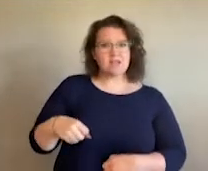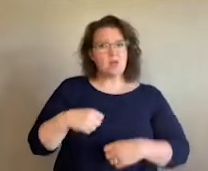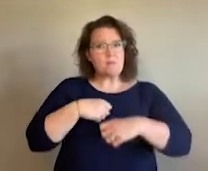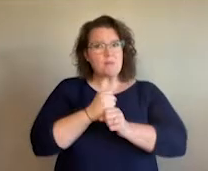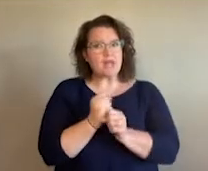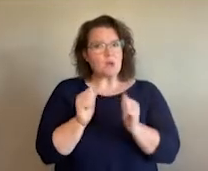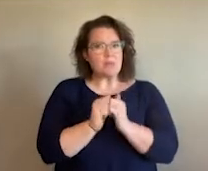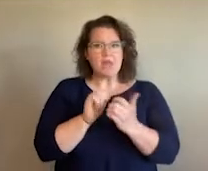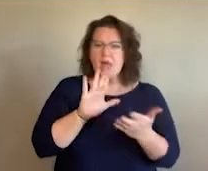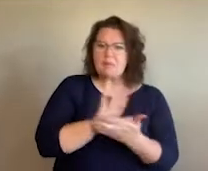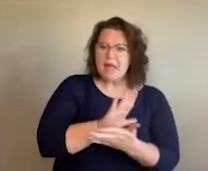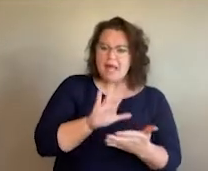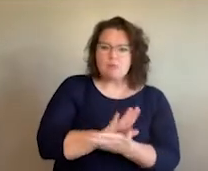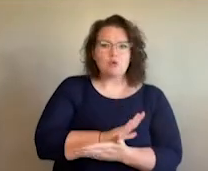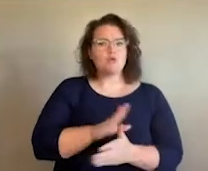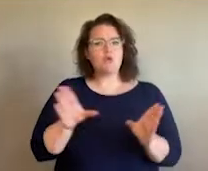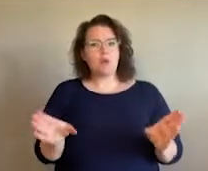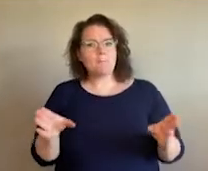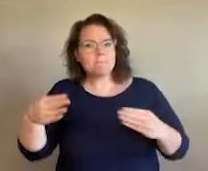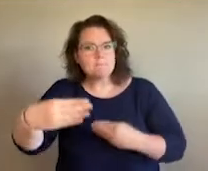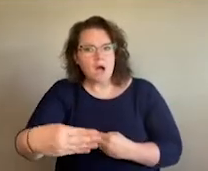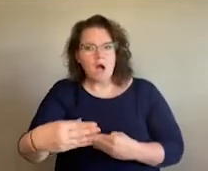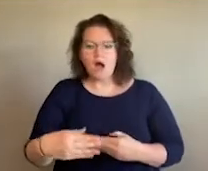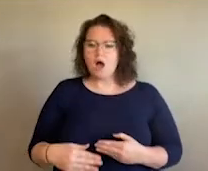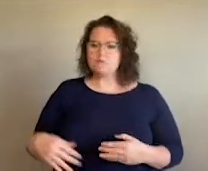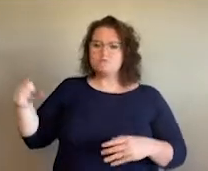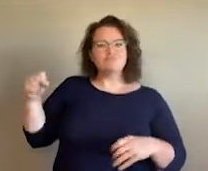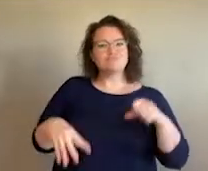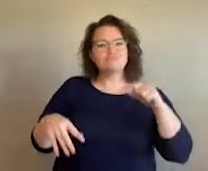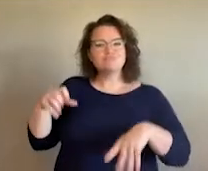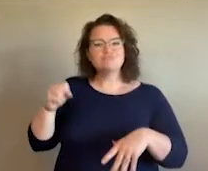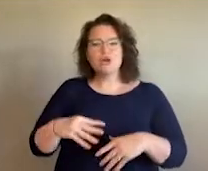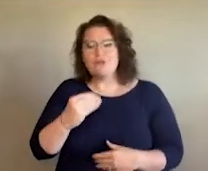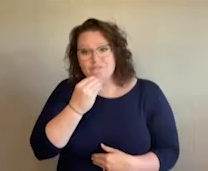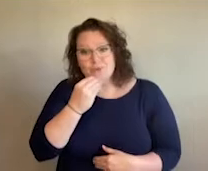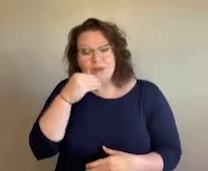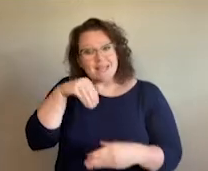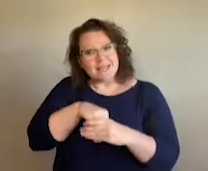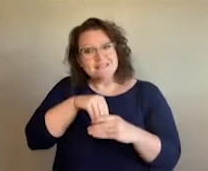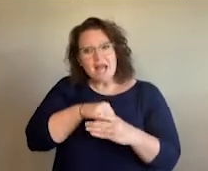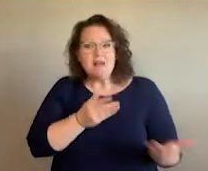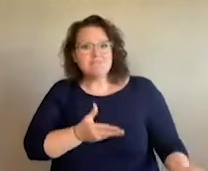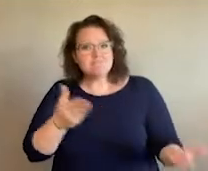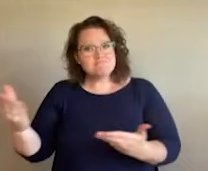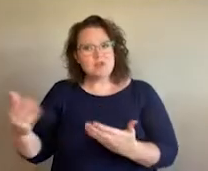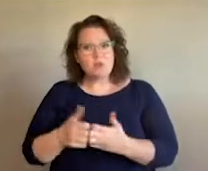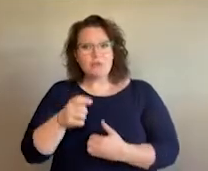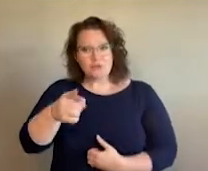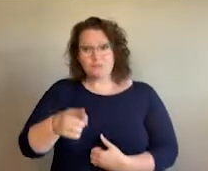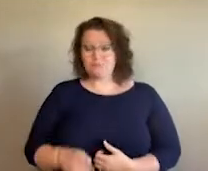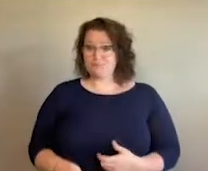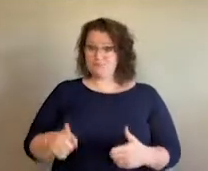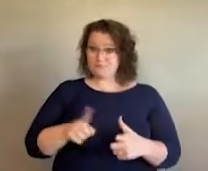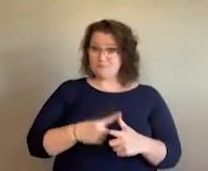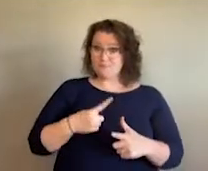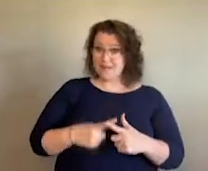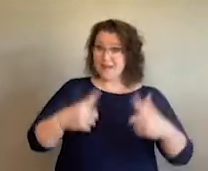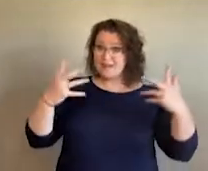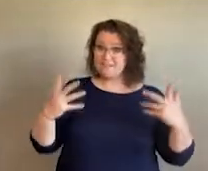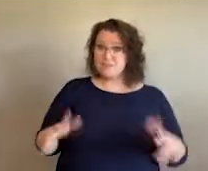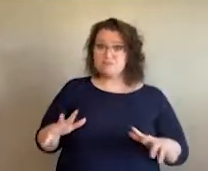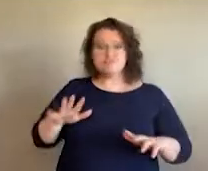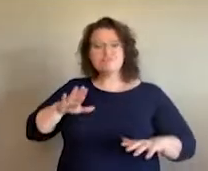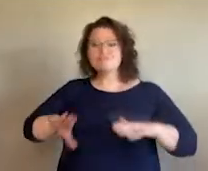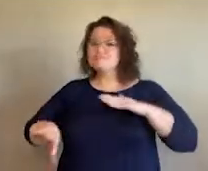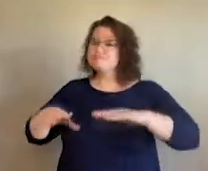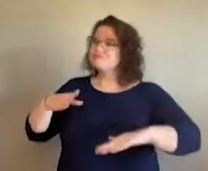some paper or some boxes and throw some of your favorite foods in there to take on your nature walk. Then, when you're on your nature